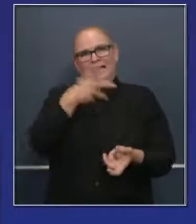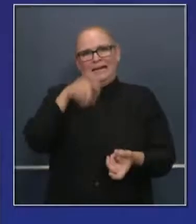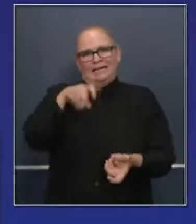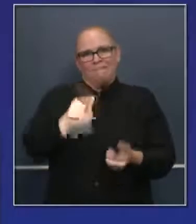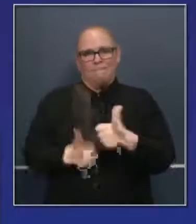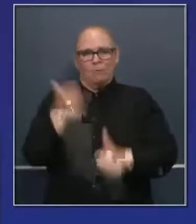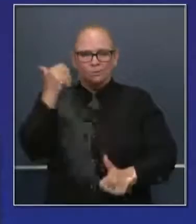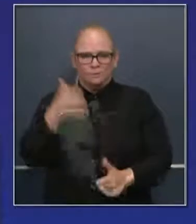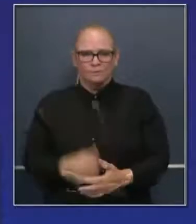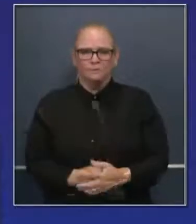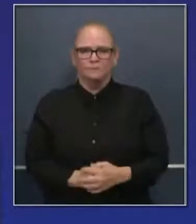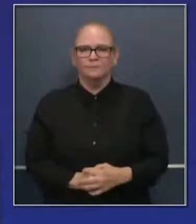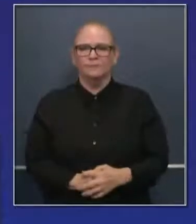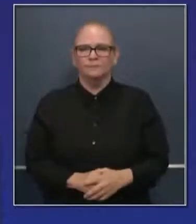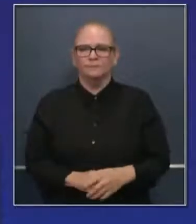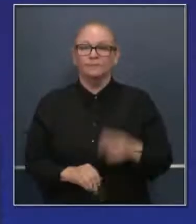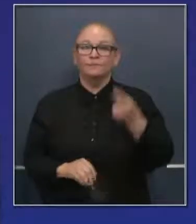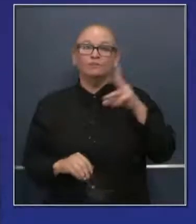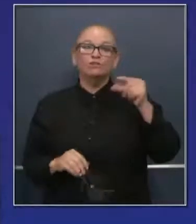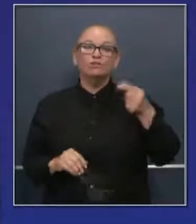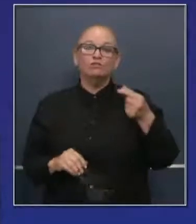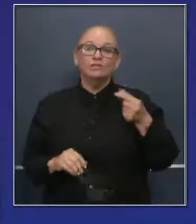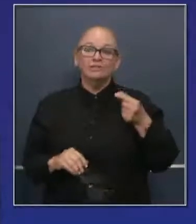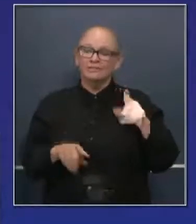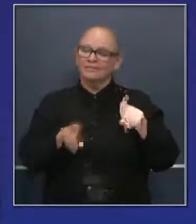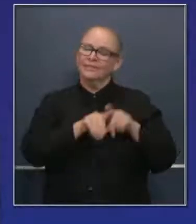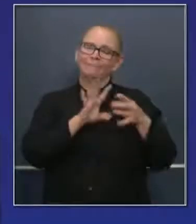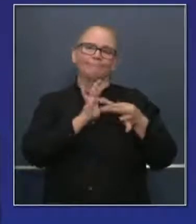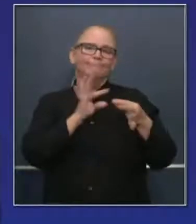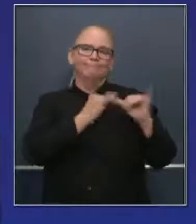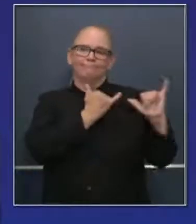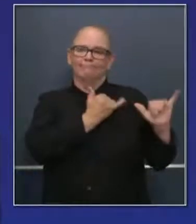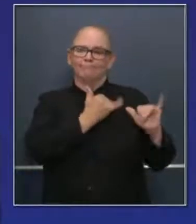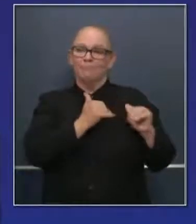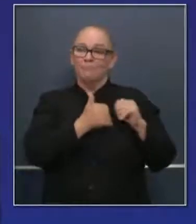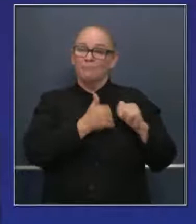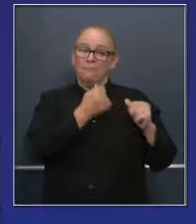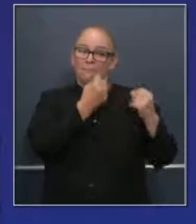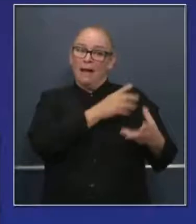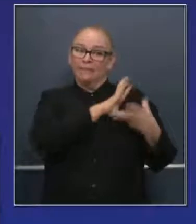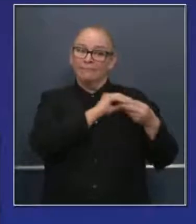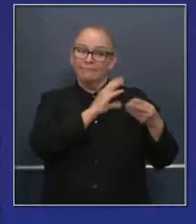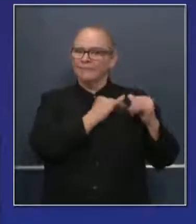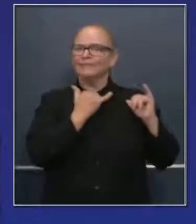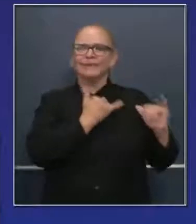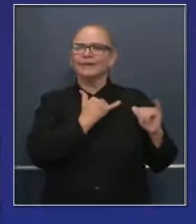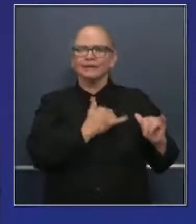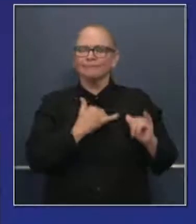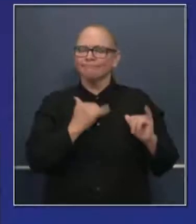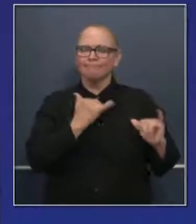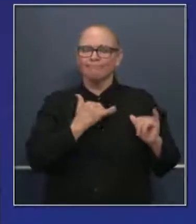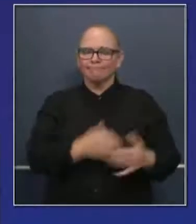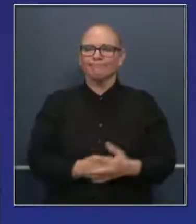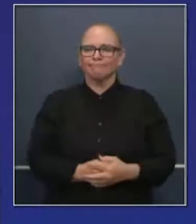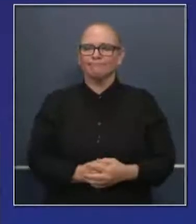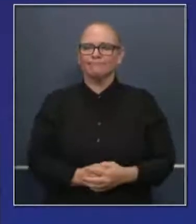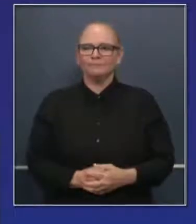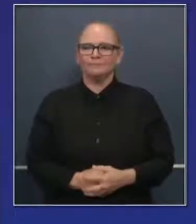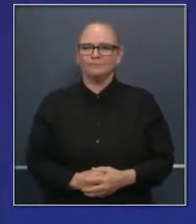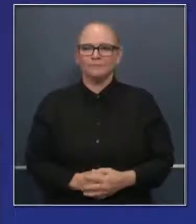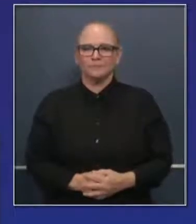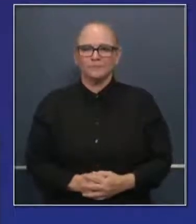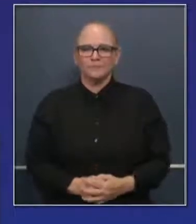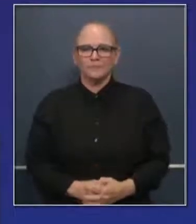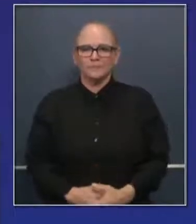Dr. Galley's made this abundantly clear in a number of his presentations, we've made it abundantly clear over the course of the last number of months as